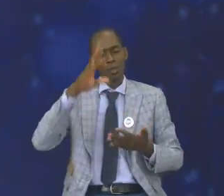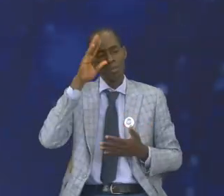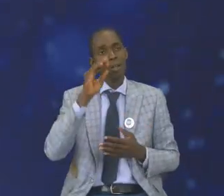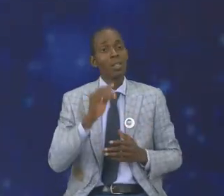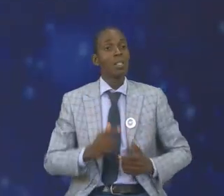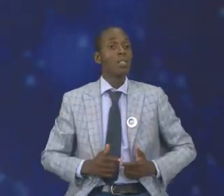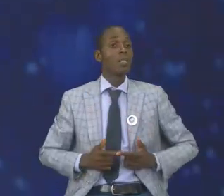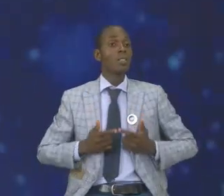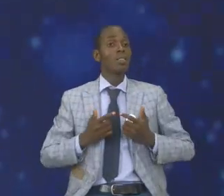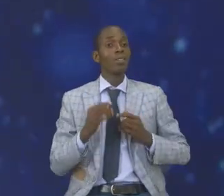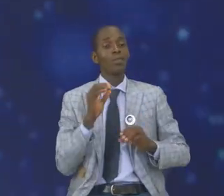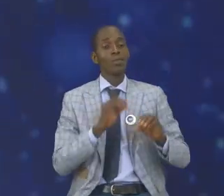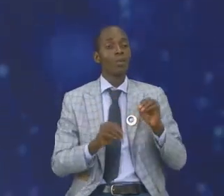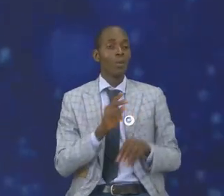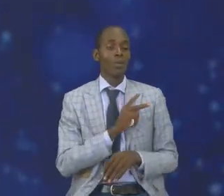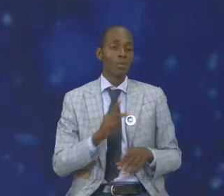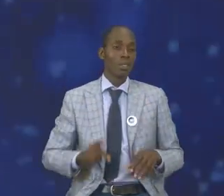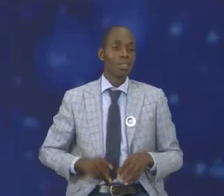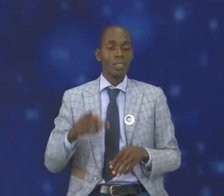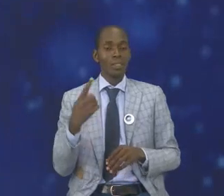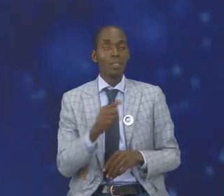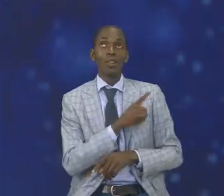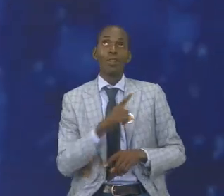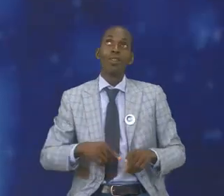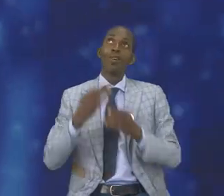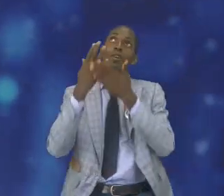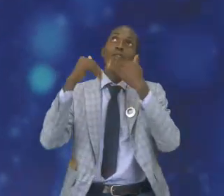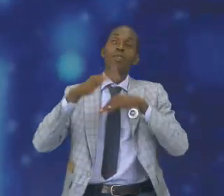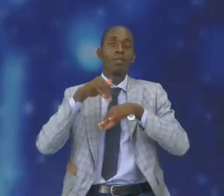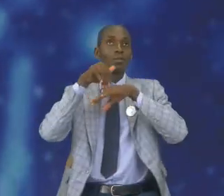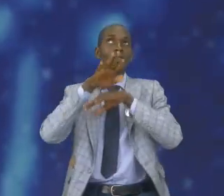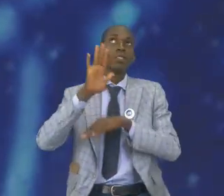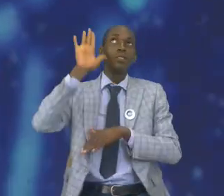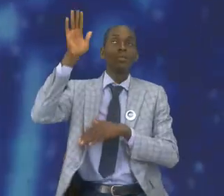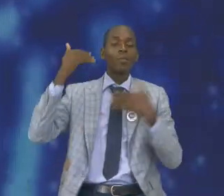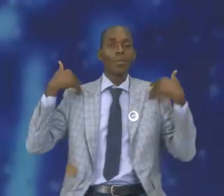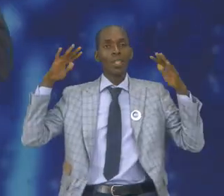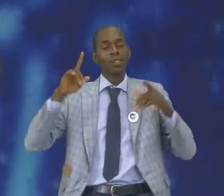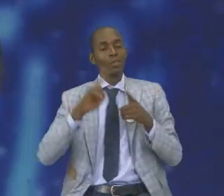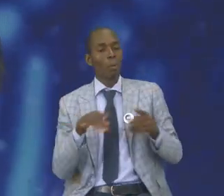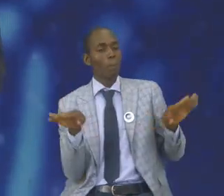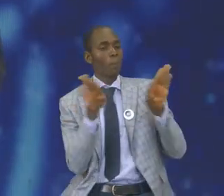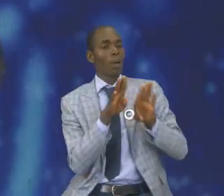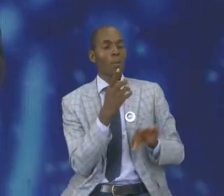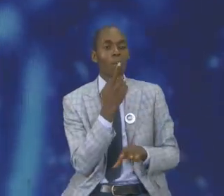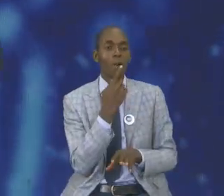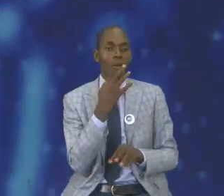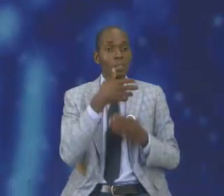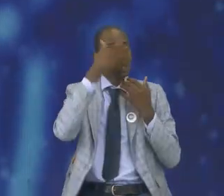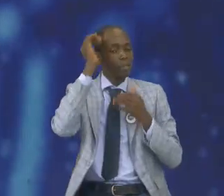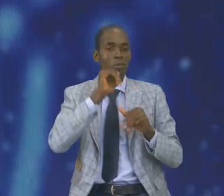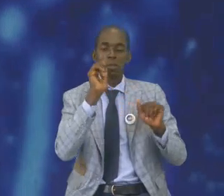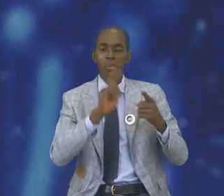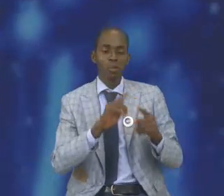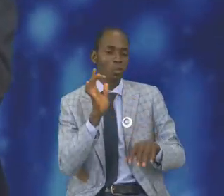Lord, the God of heaven, has sent his angel and he has shot the lion's mouth. They do not hurt me. Is that so? Come